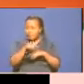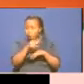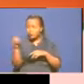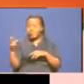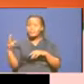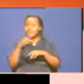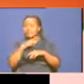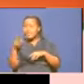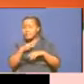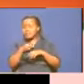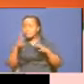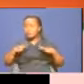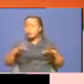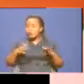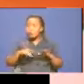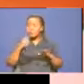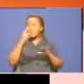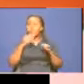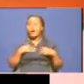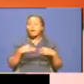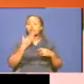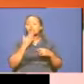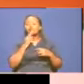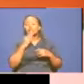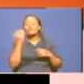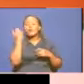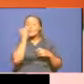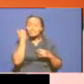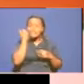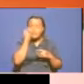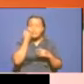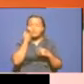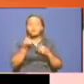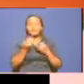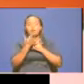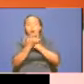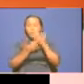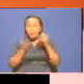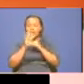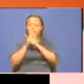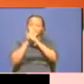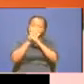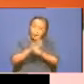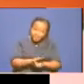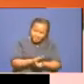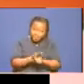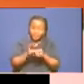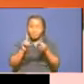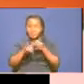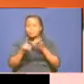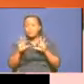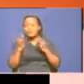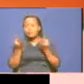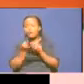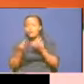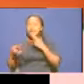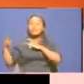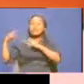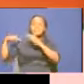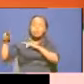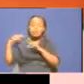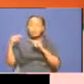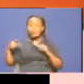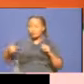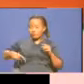people who have diabetes, uh-huh. who have high blood pressure, uh-huh. a family history of kidney disease. Then they need to be concerned and